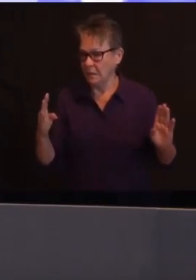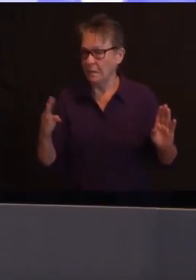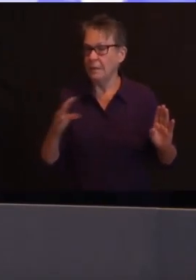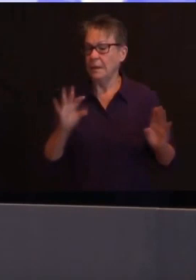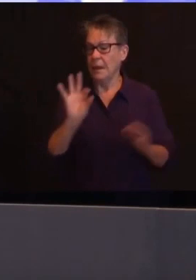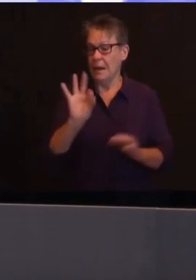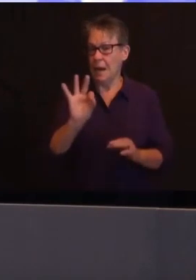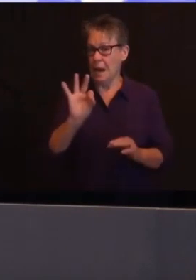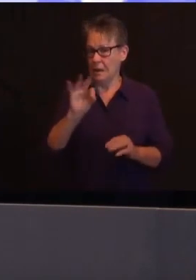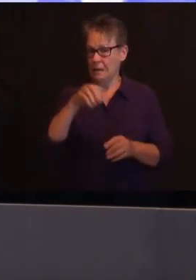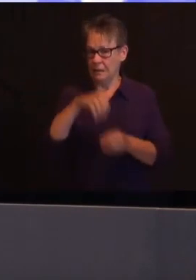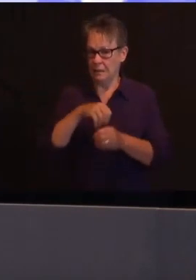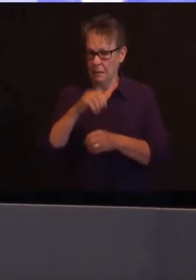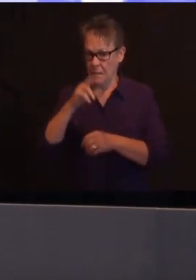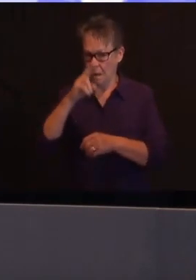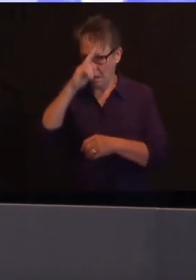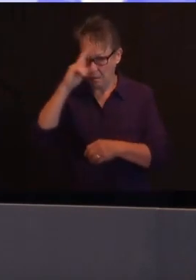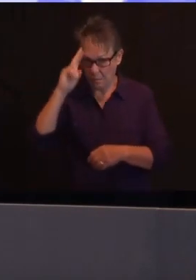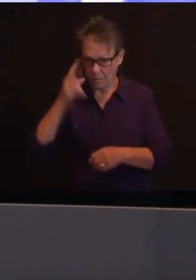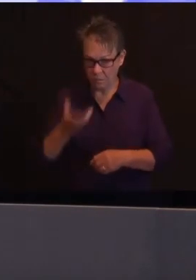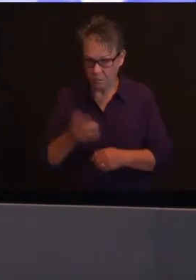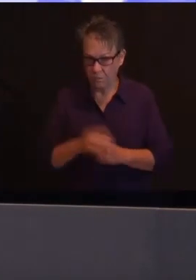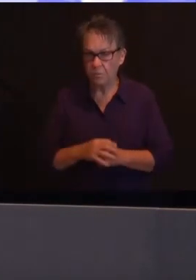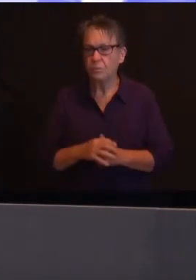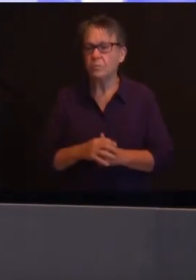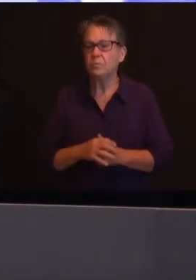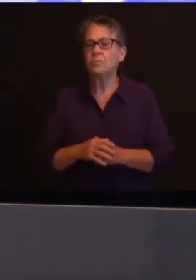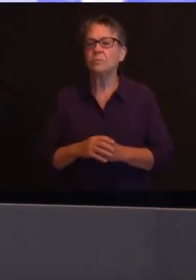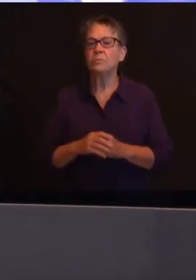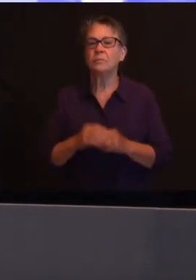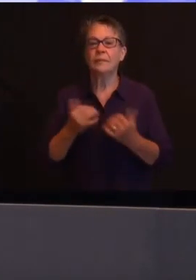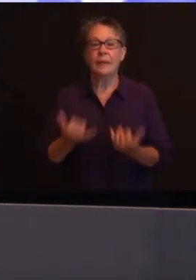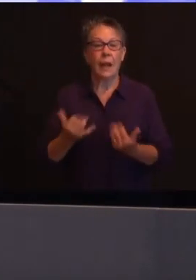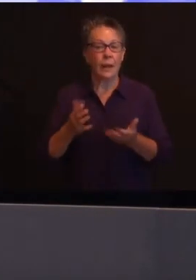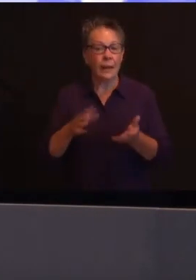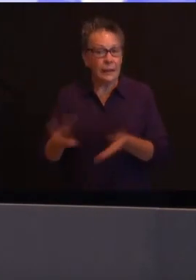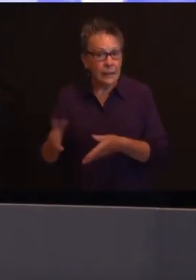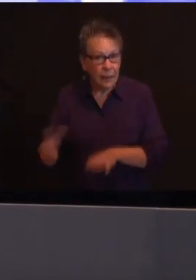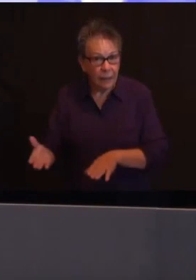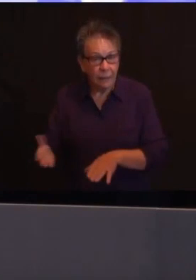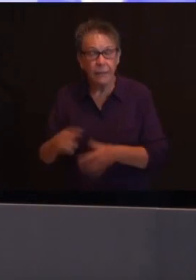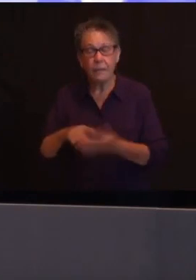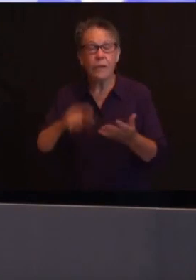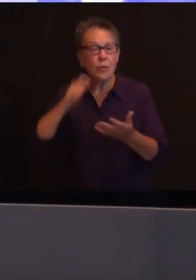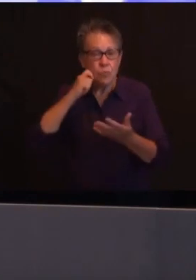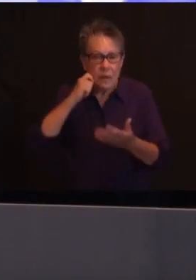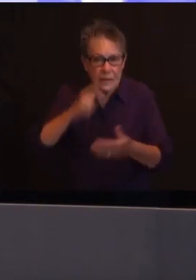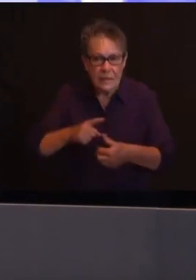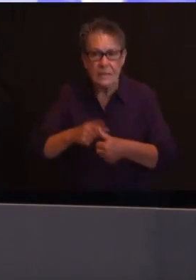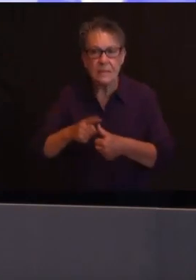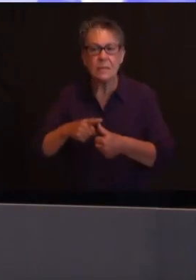deaths reported today. In terms of deaths, the breakdown by race and ethnicity is as follows: